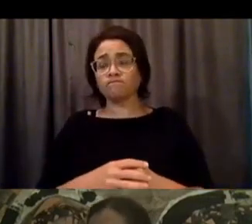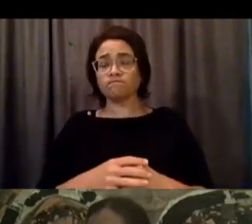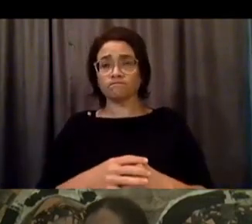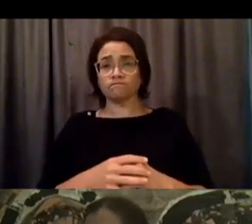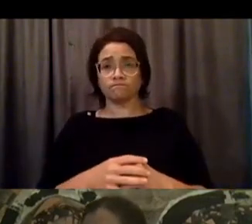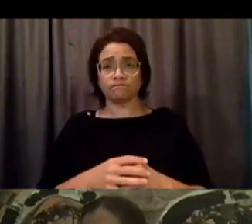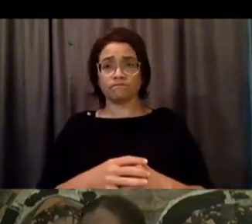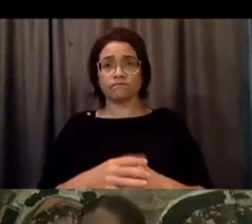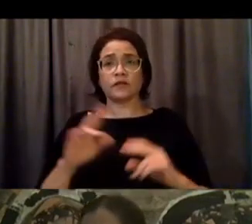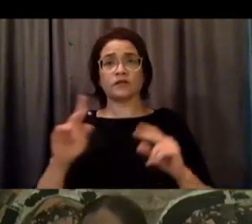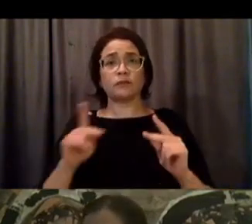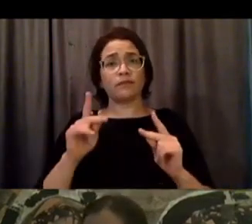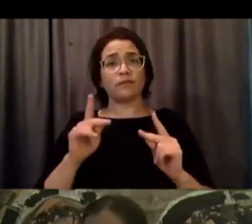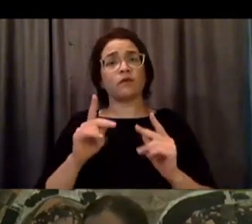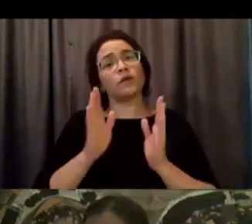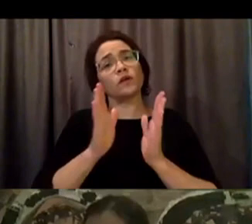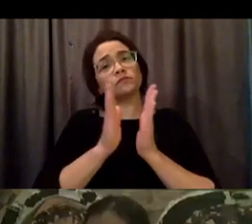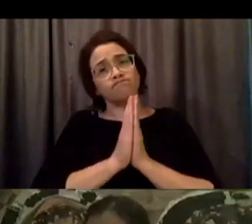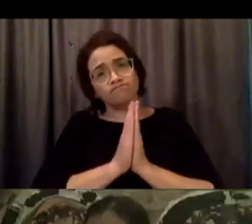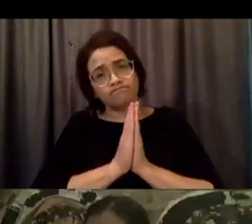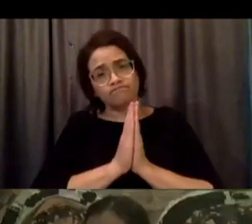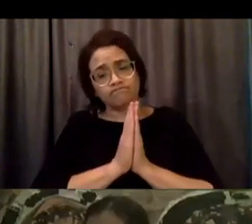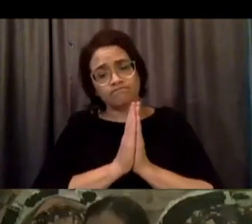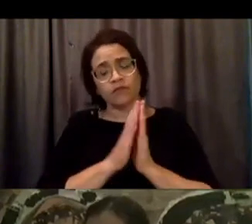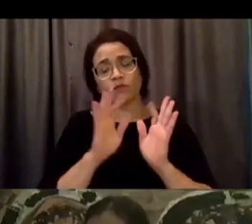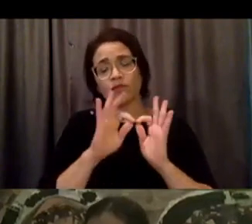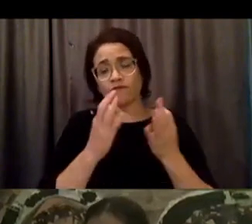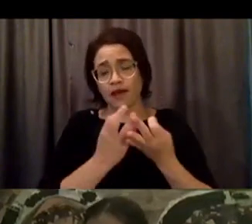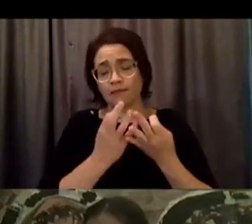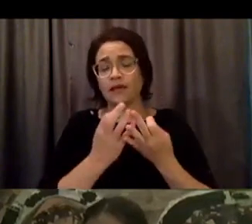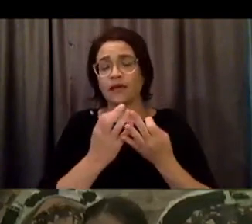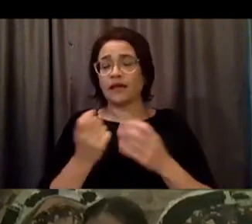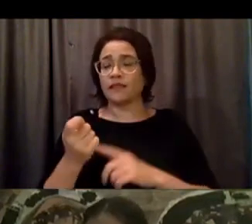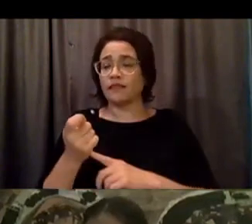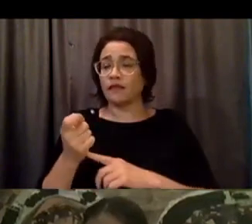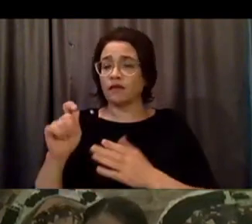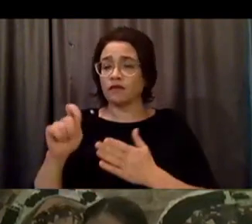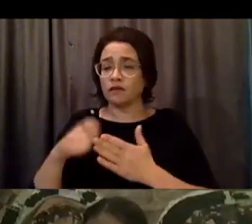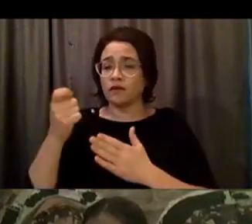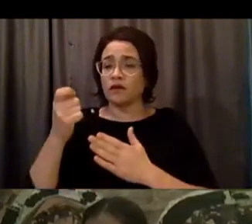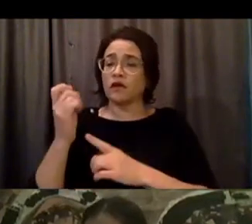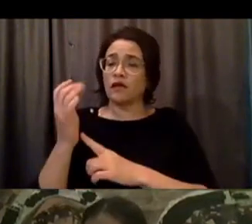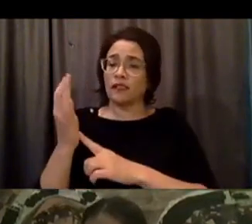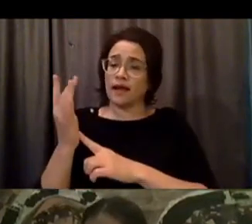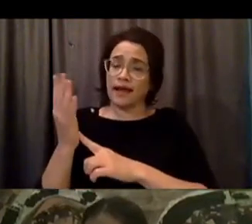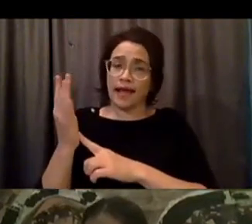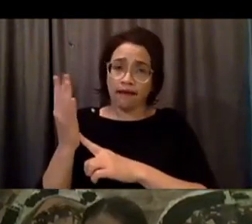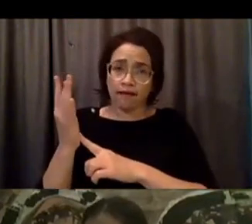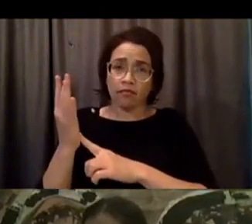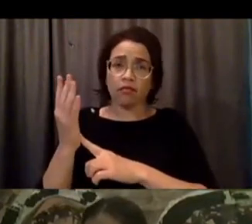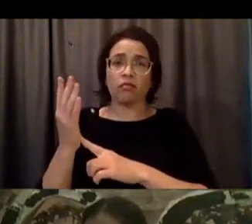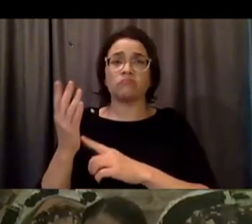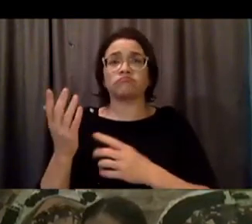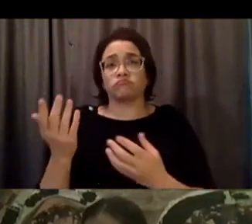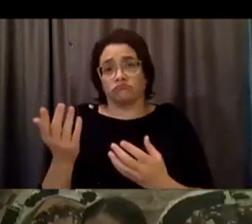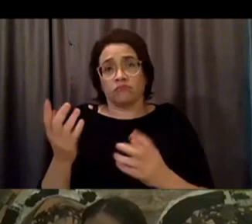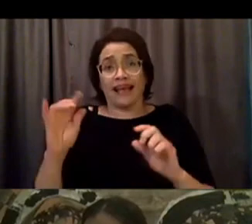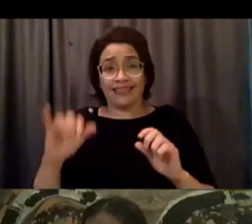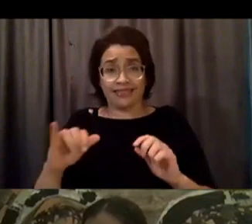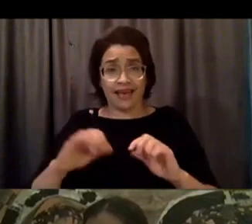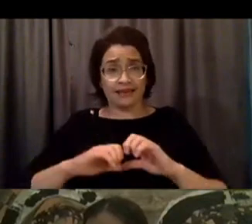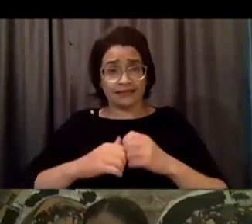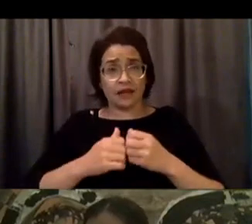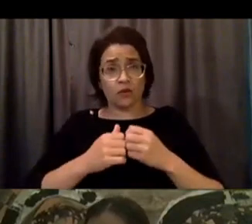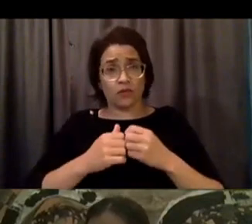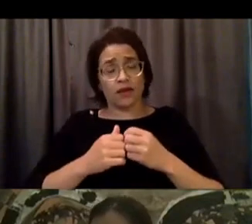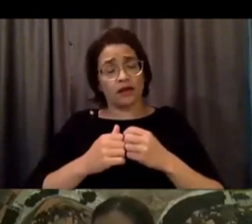you know, say a prayer with the family, and then they light a candle, and, um, that's how they, uh, remember the victims of